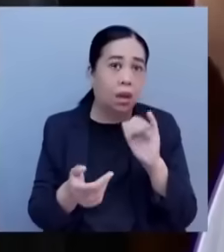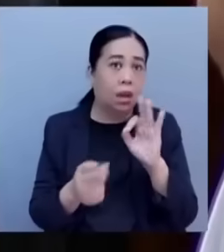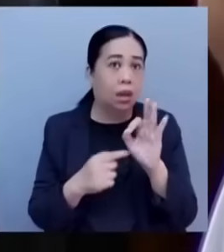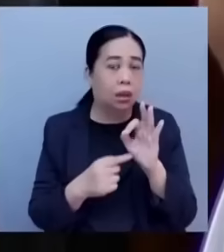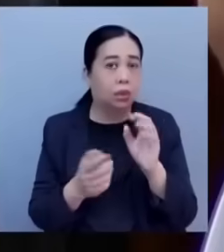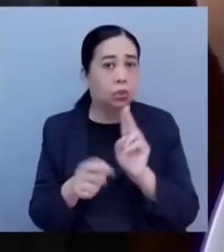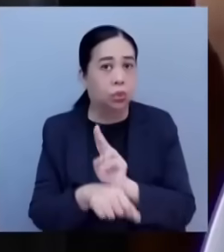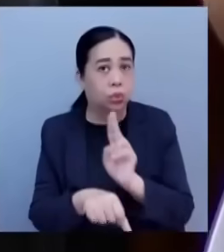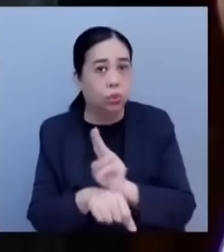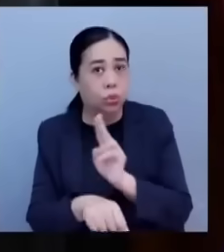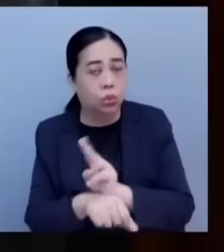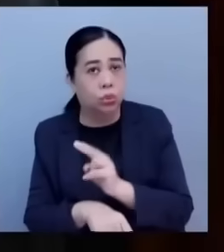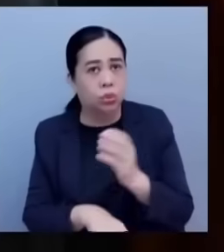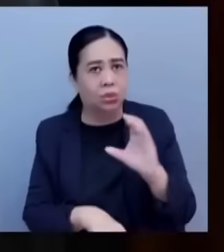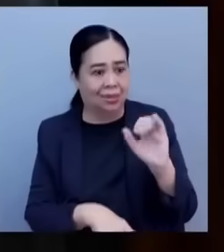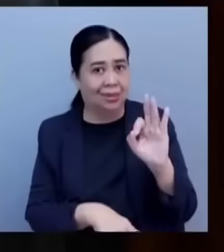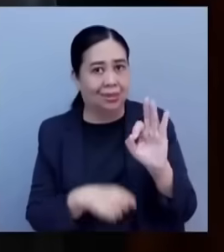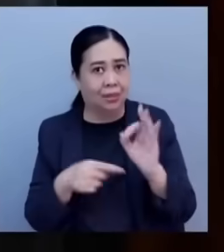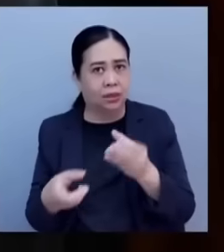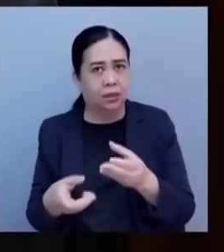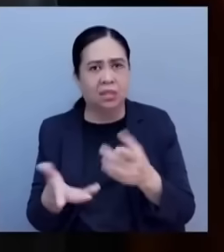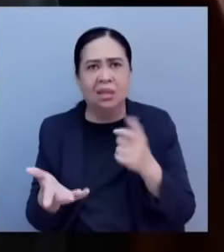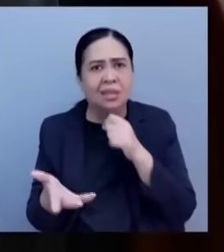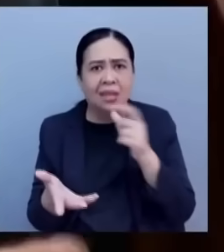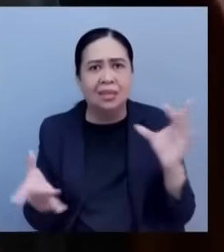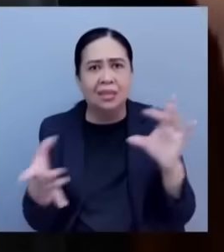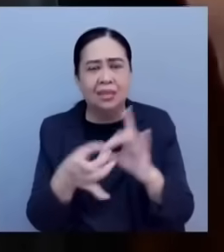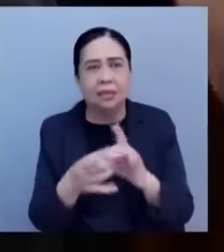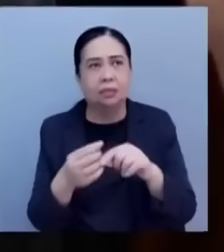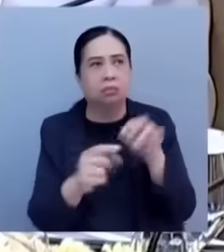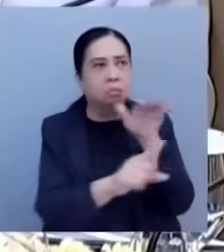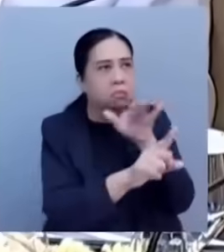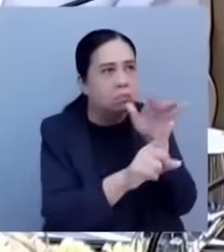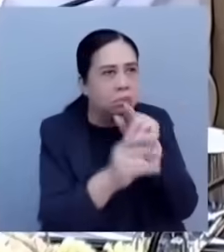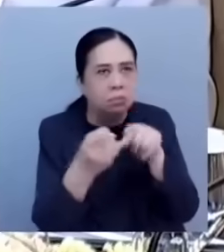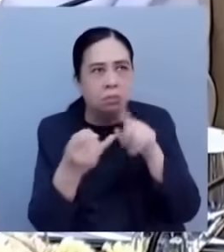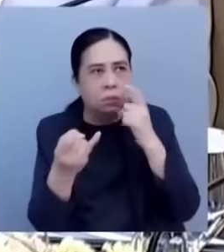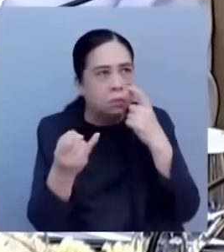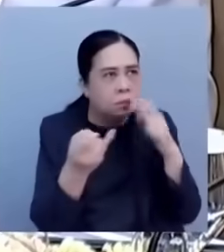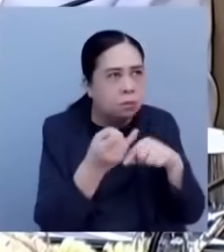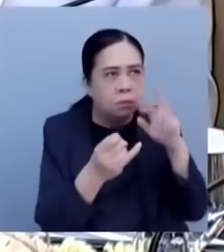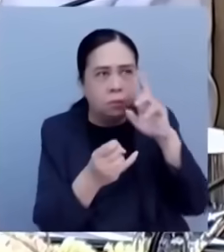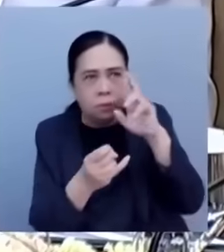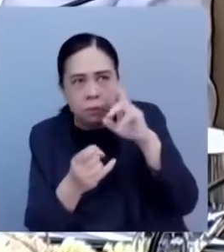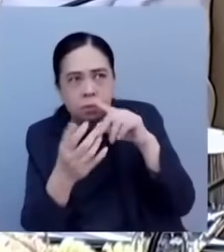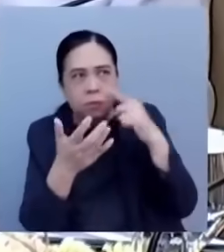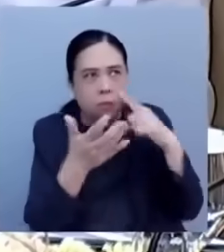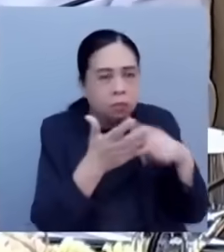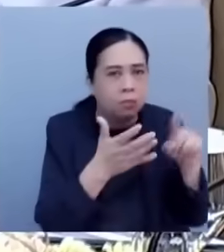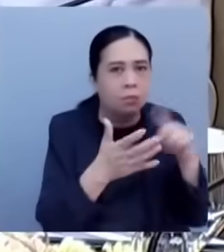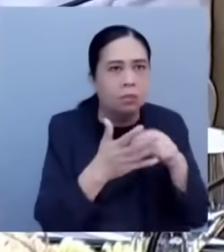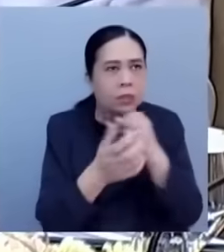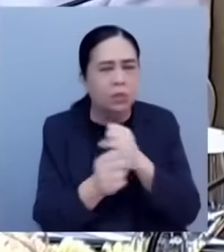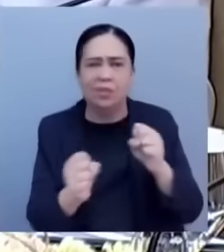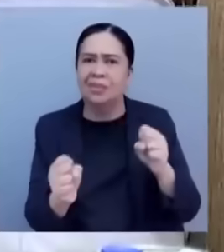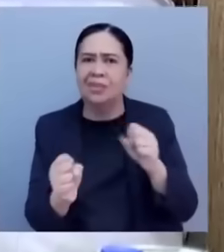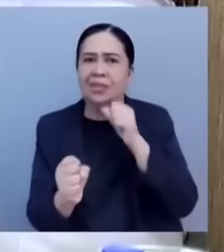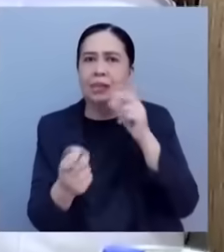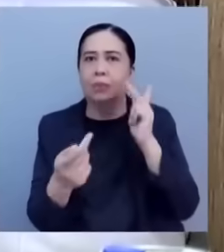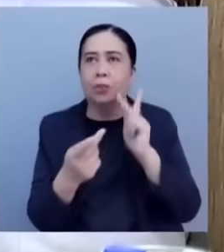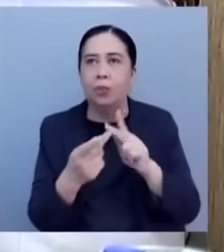confidential funds would be used had nothing to do with surveillance or security, but were rather intended